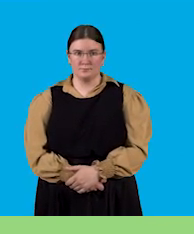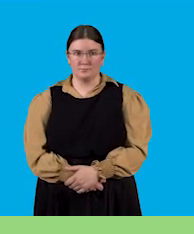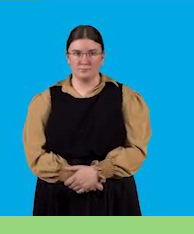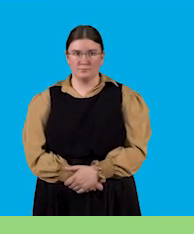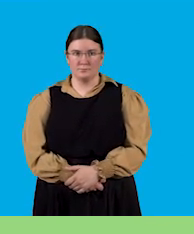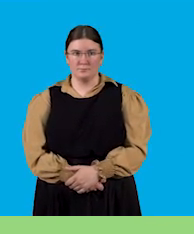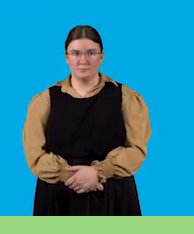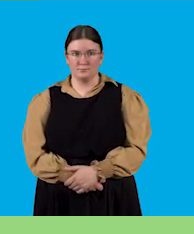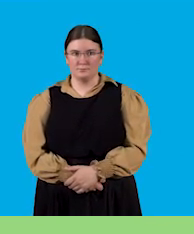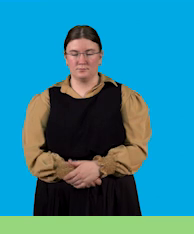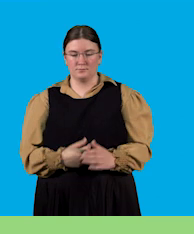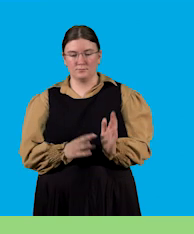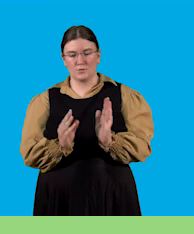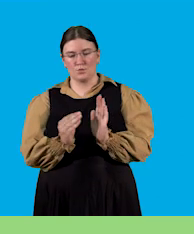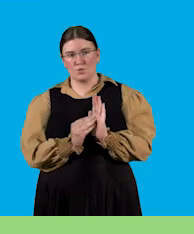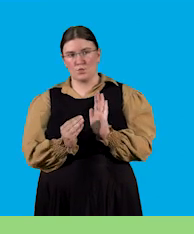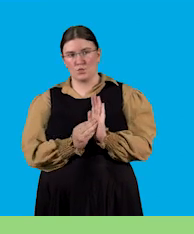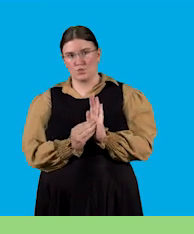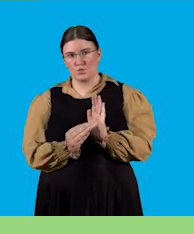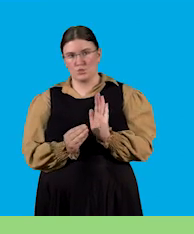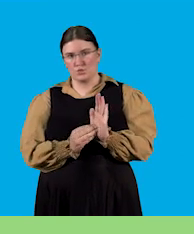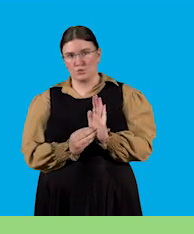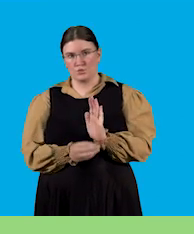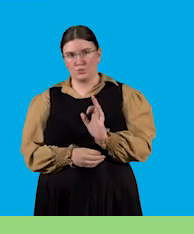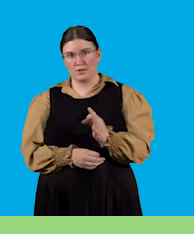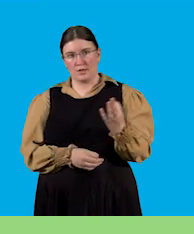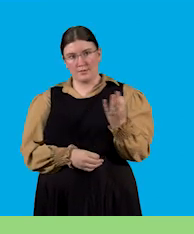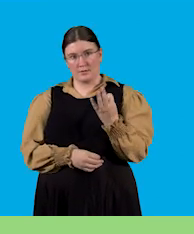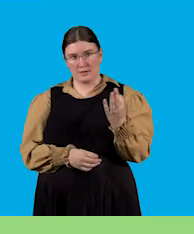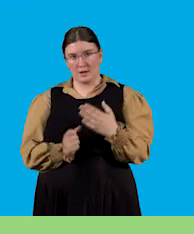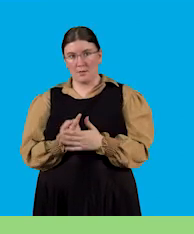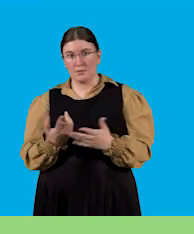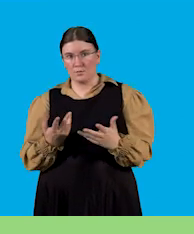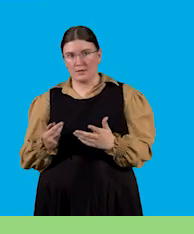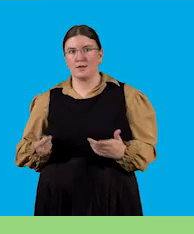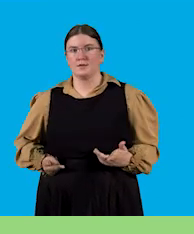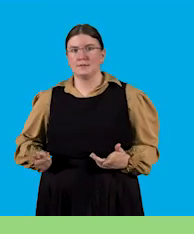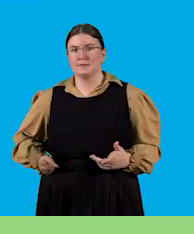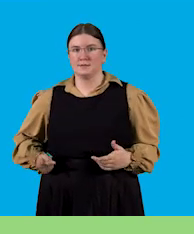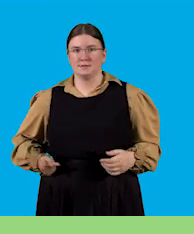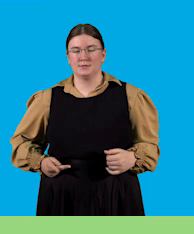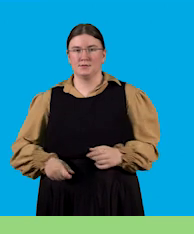Just to make a note there that these three are taking place in the kidneys.